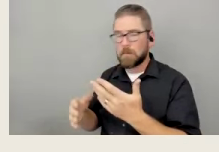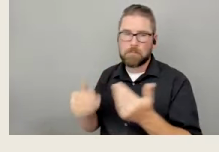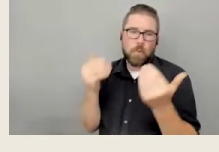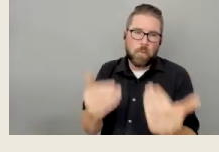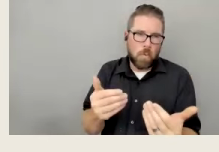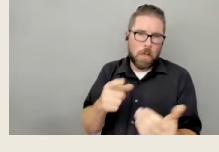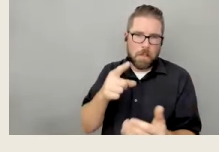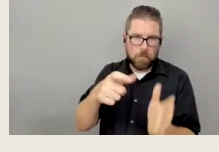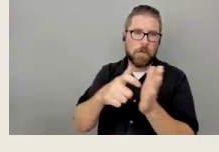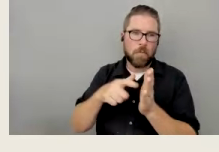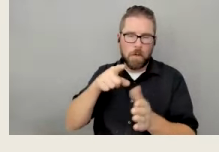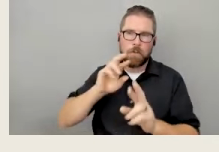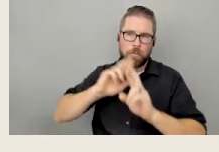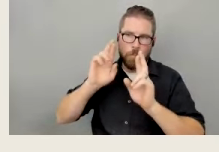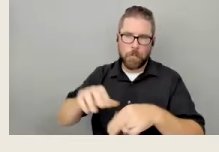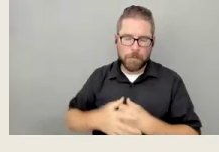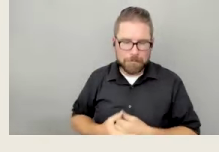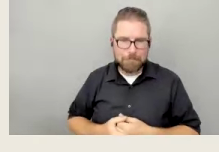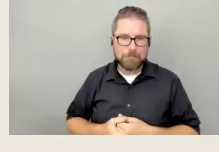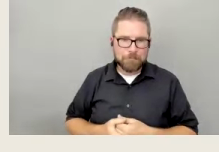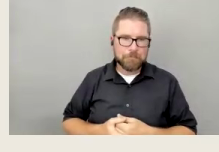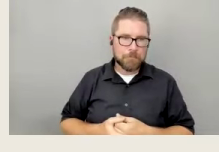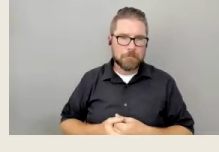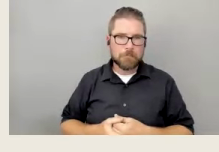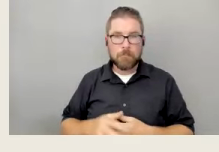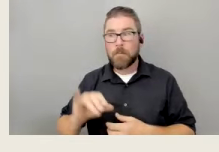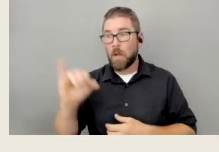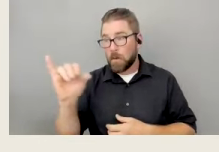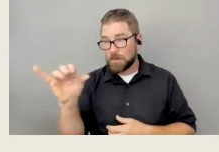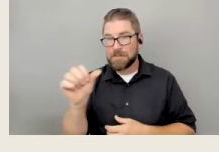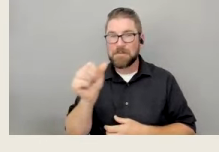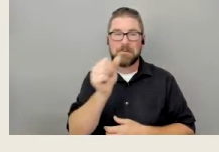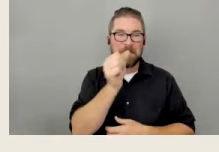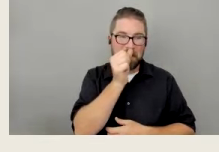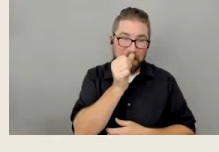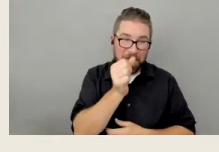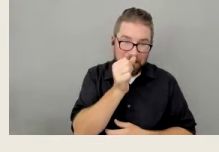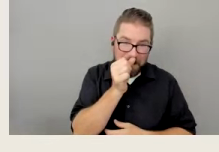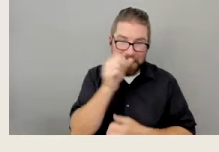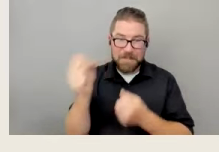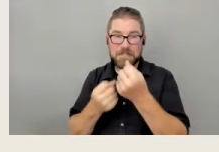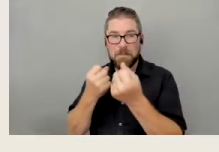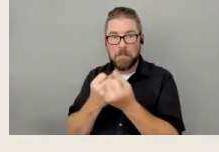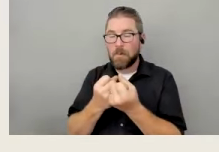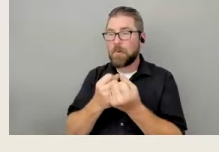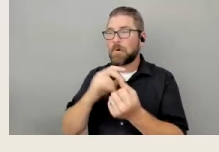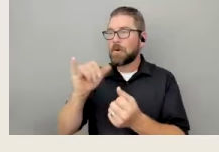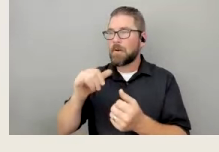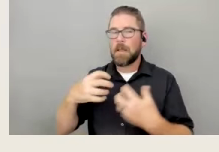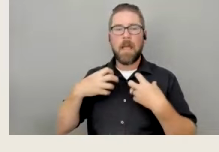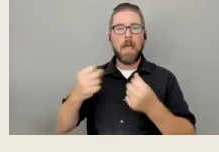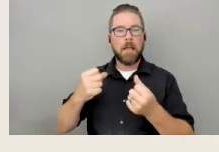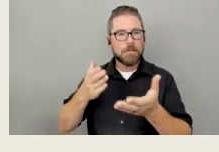they're underage. And then we also have confidential support, like health services and psychological services.